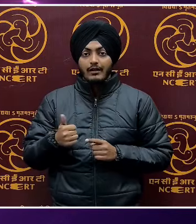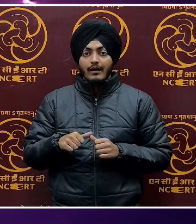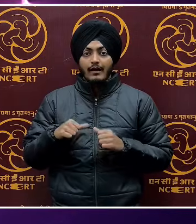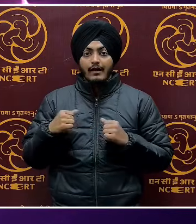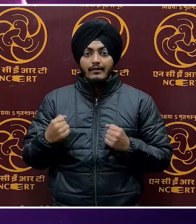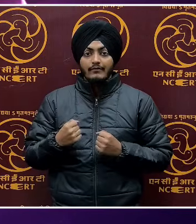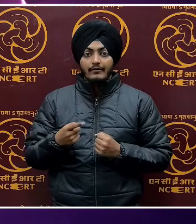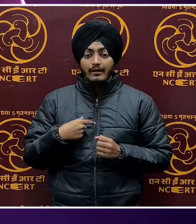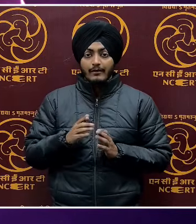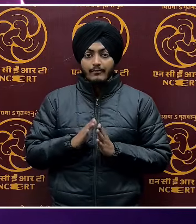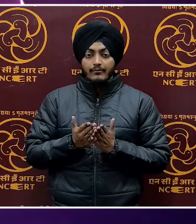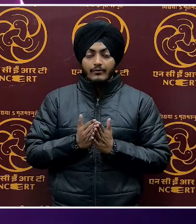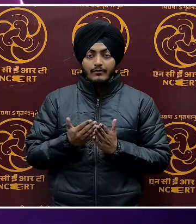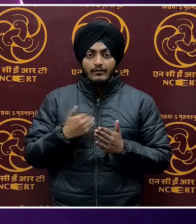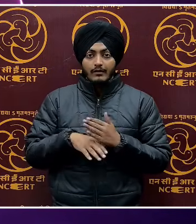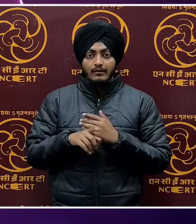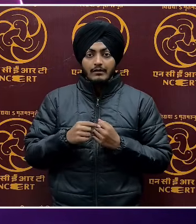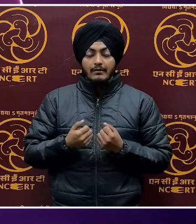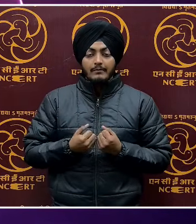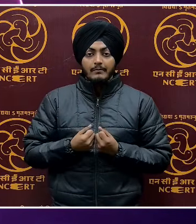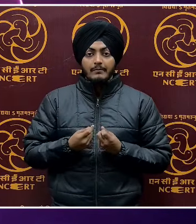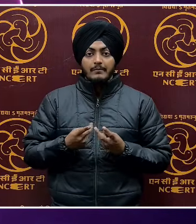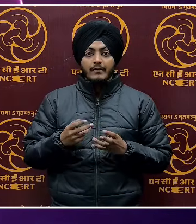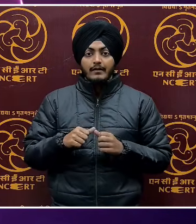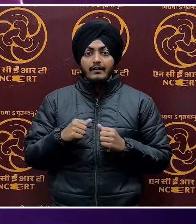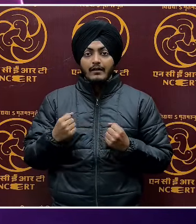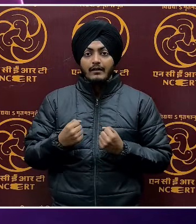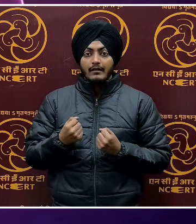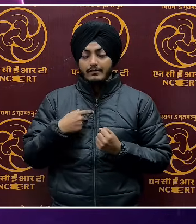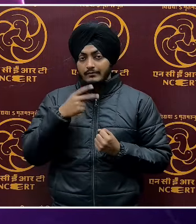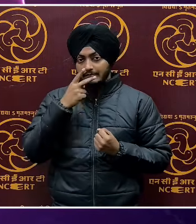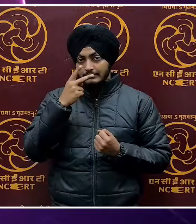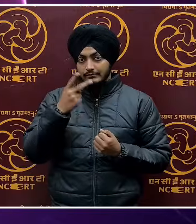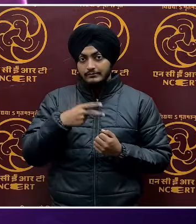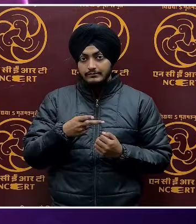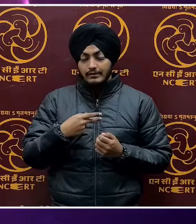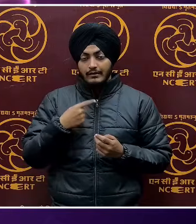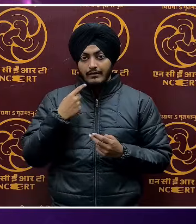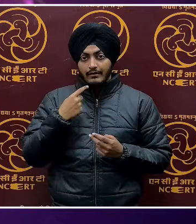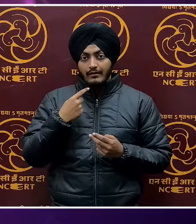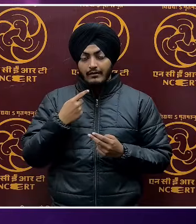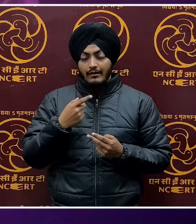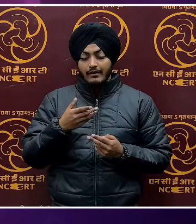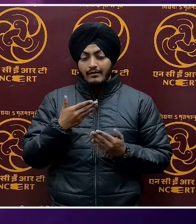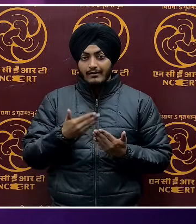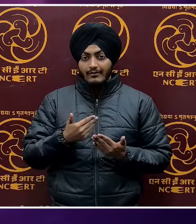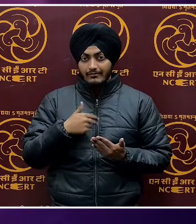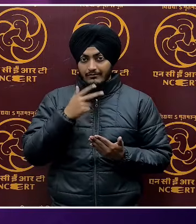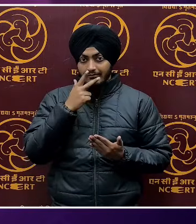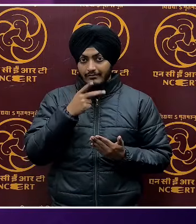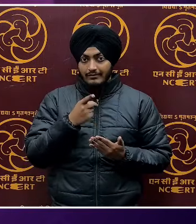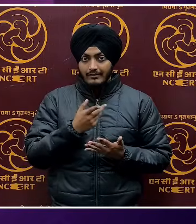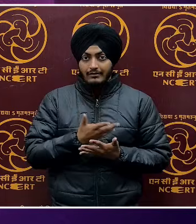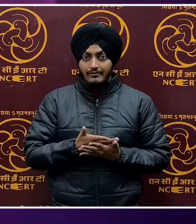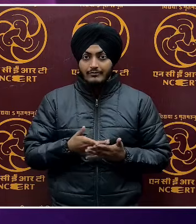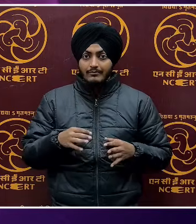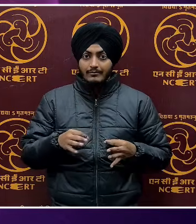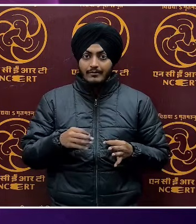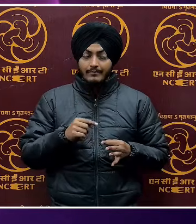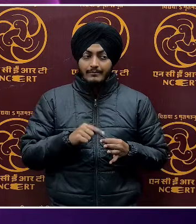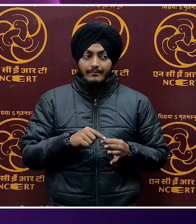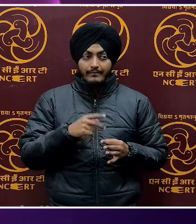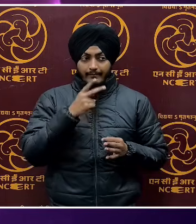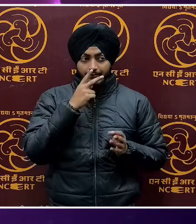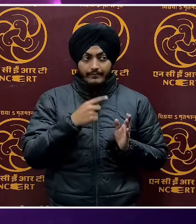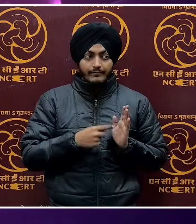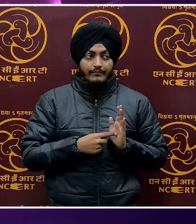from your textbook only, we have this other activity, as you can see. This is also a resource. Paper is also a resource, right? So I